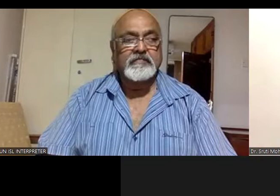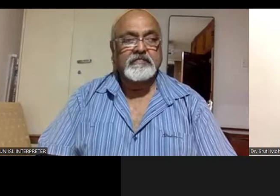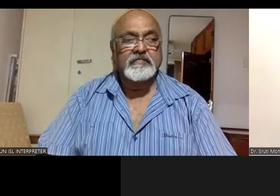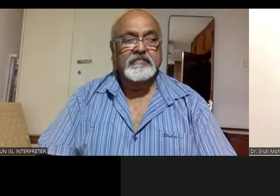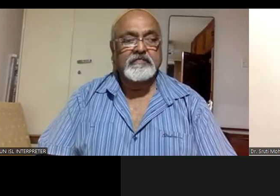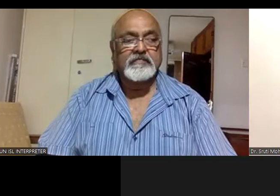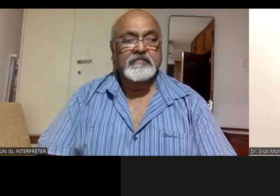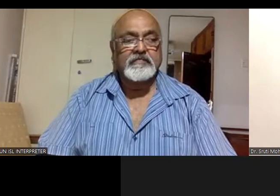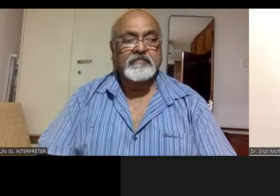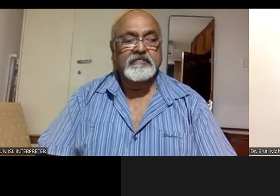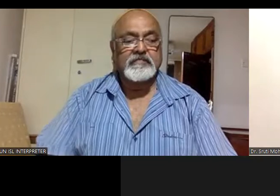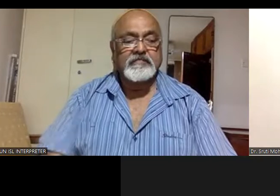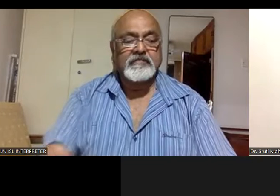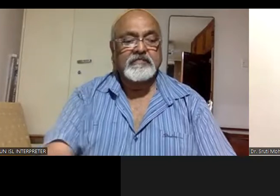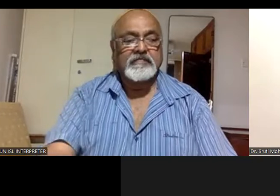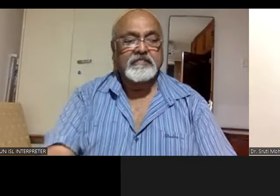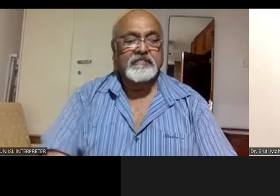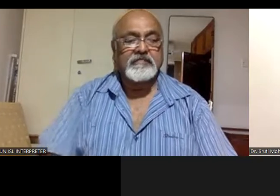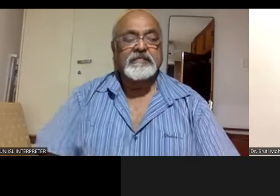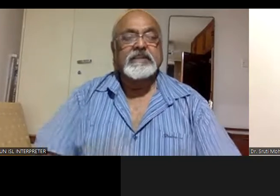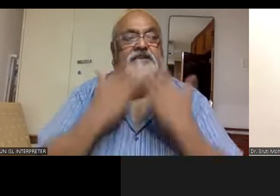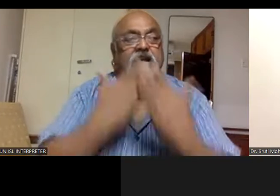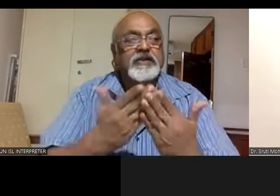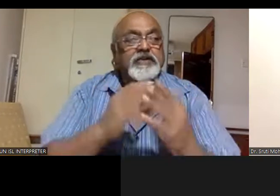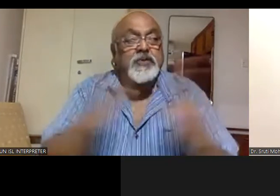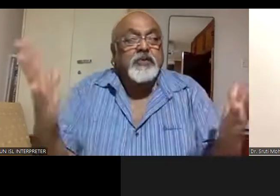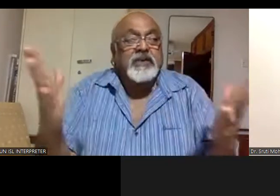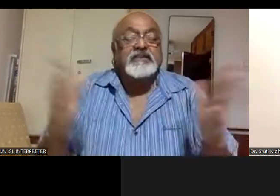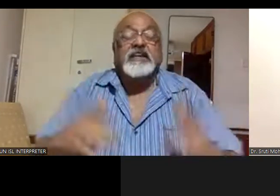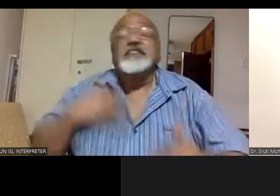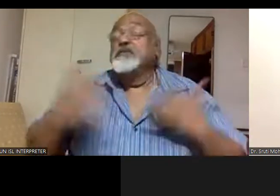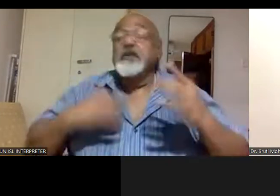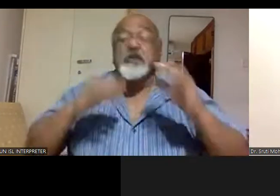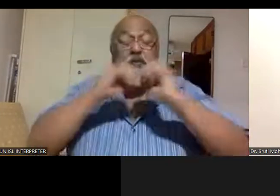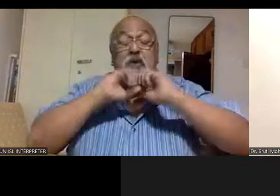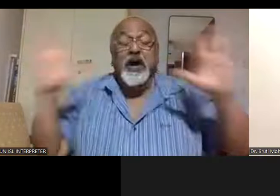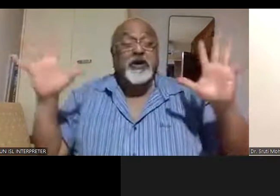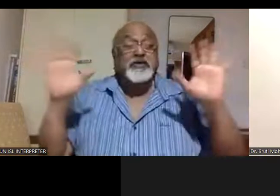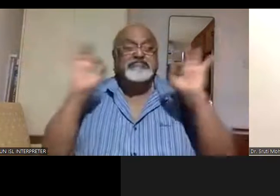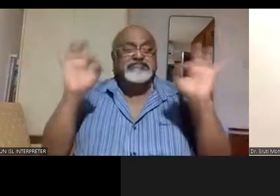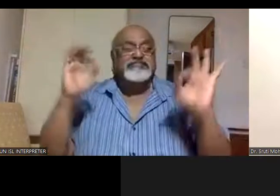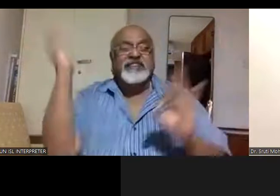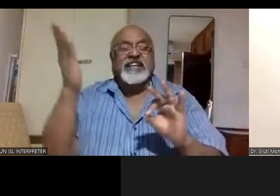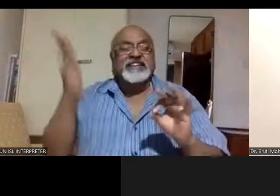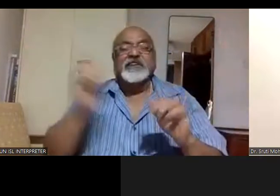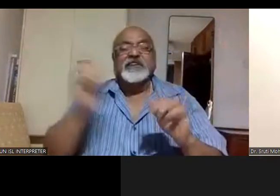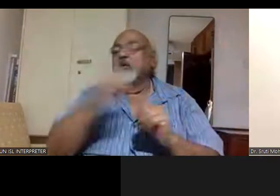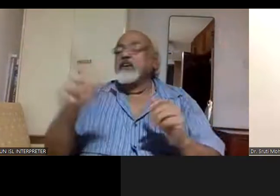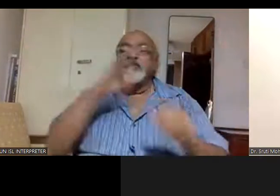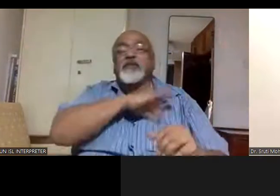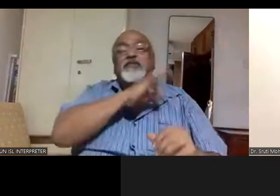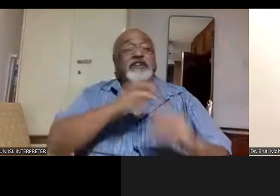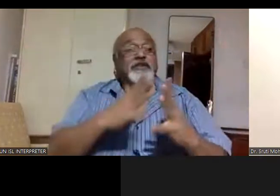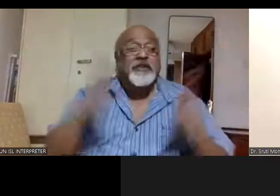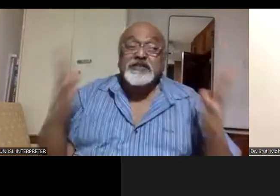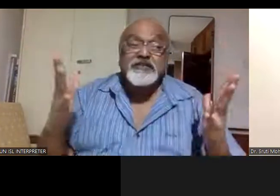Yes. Thank you so much, ma'am, for such an insightful lecture. I'm sure we all benefited a lot from